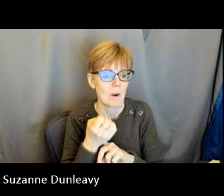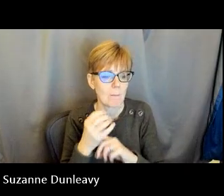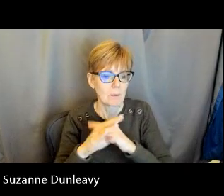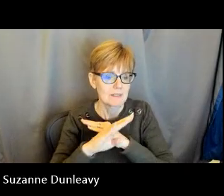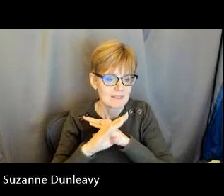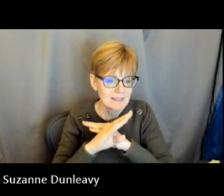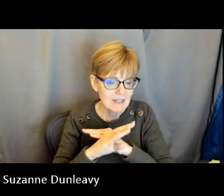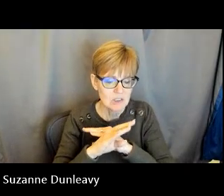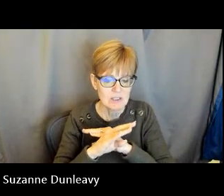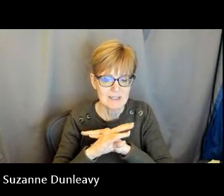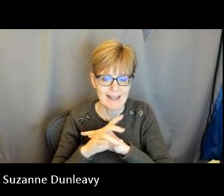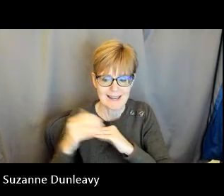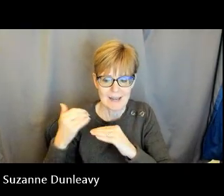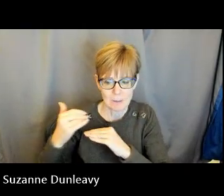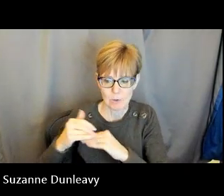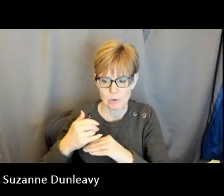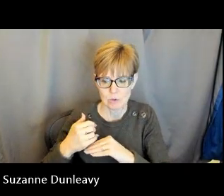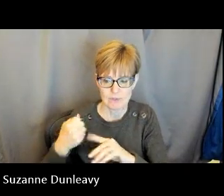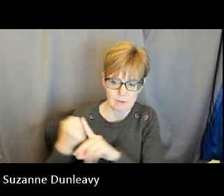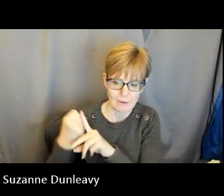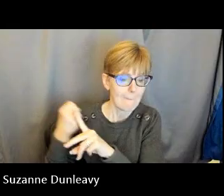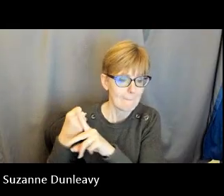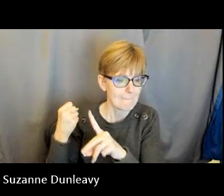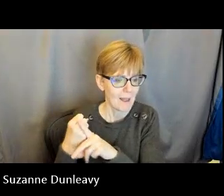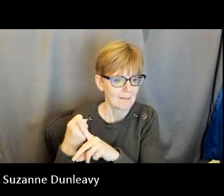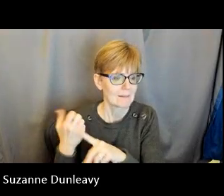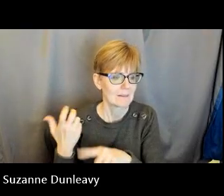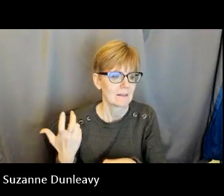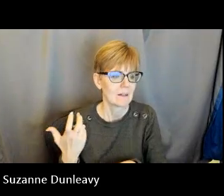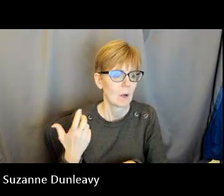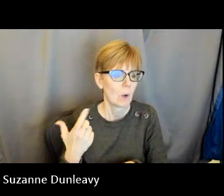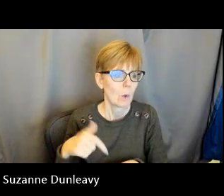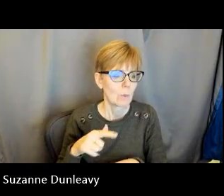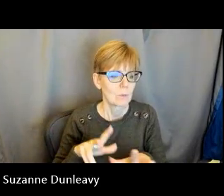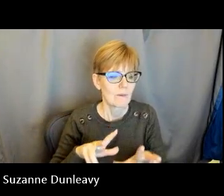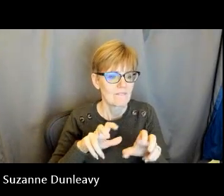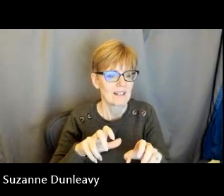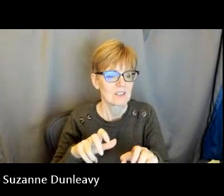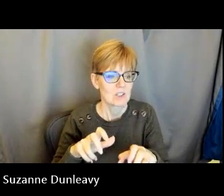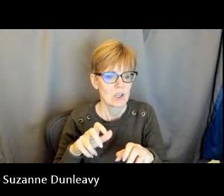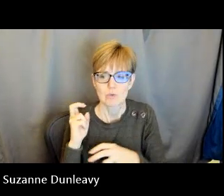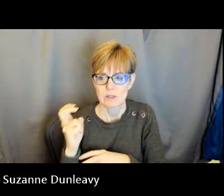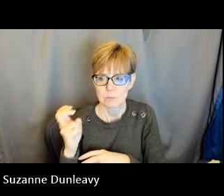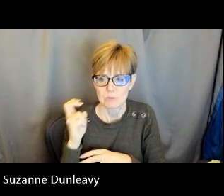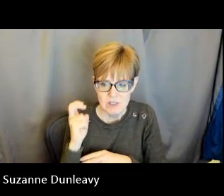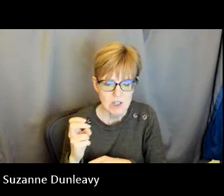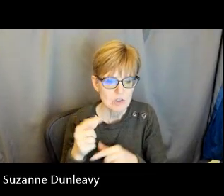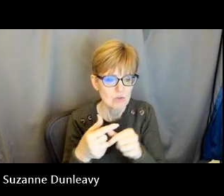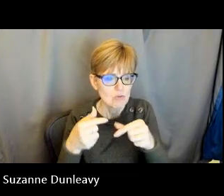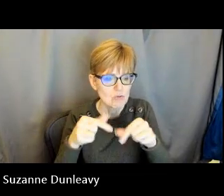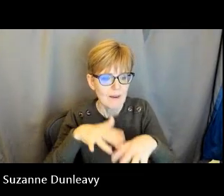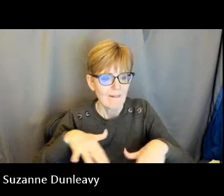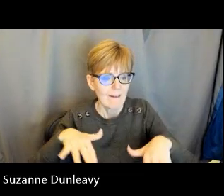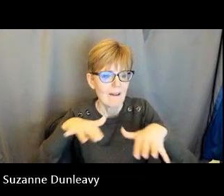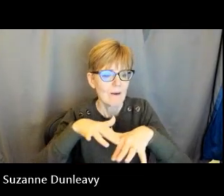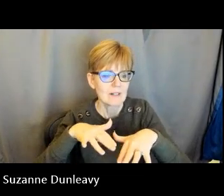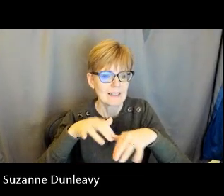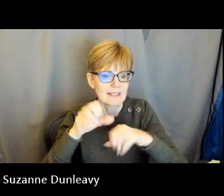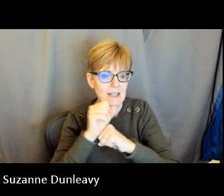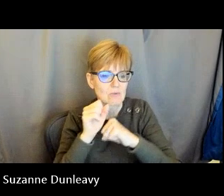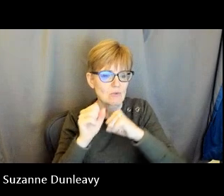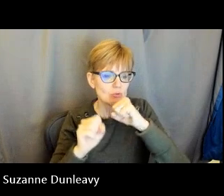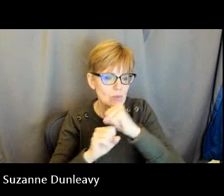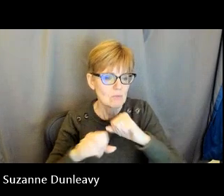to directly impact health and health outcomes. We need equity in healthcare access and quality, of course. We also need equity